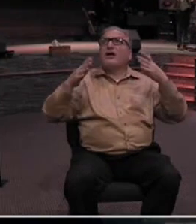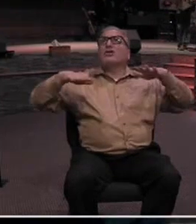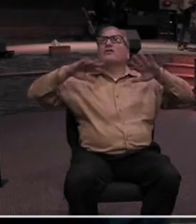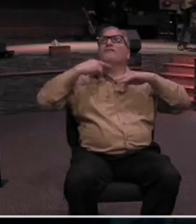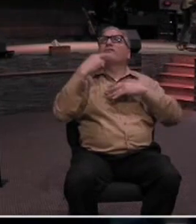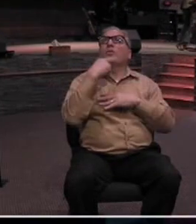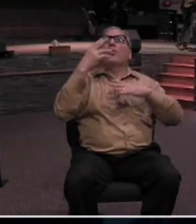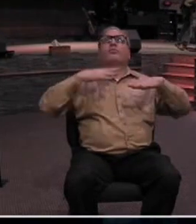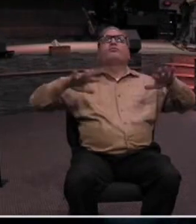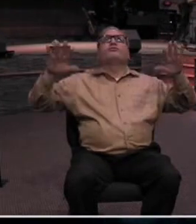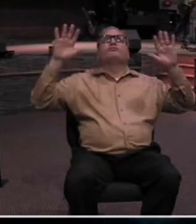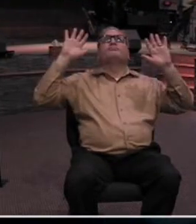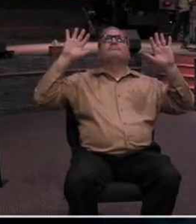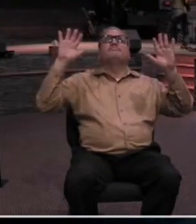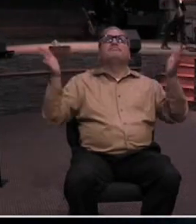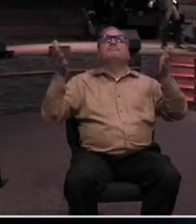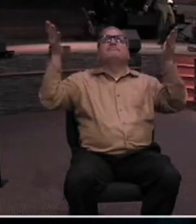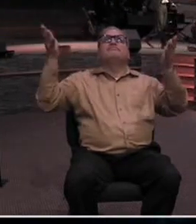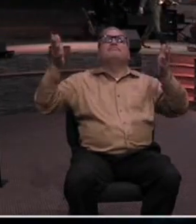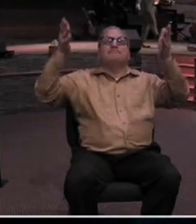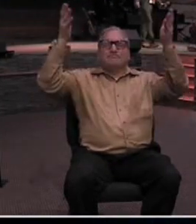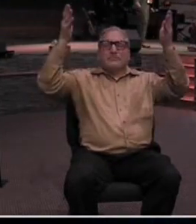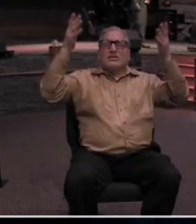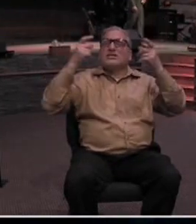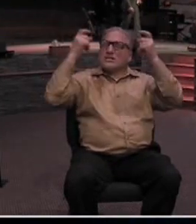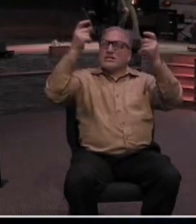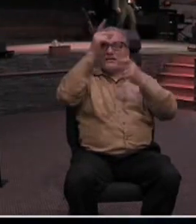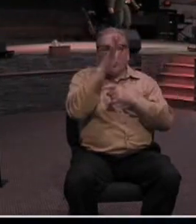your voice and give God glory right now?